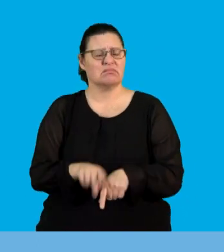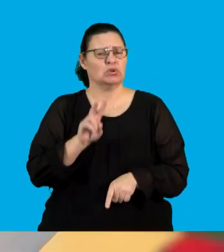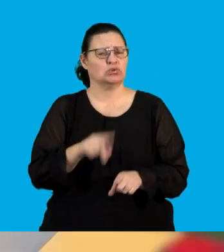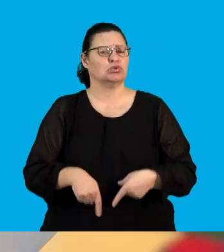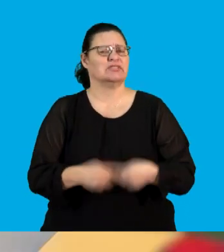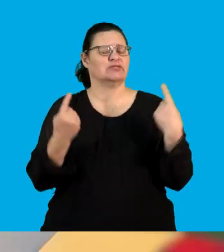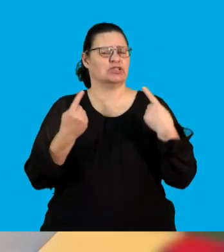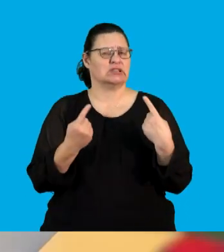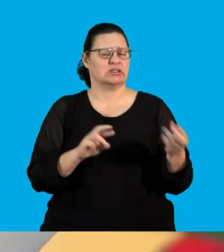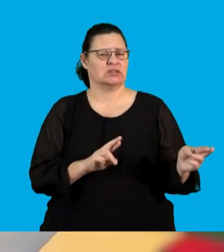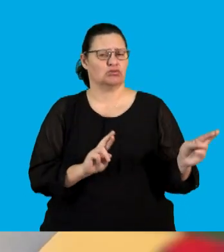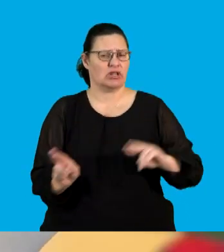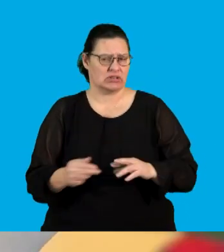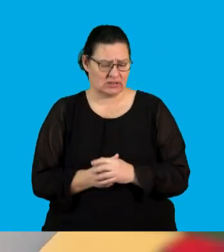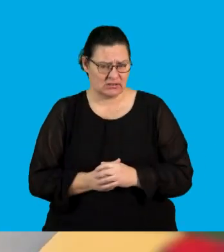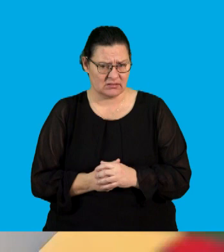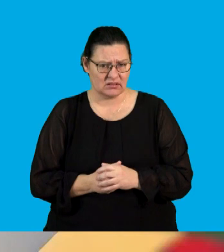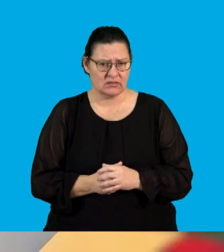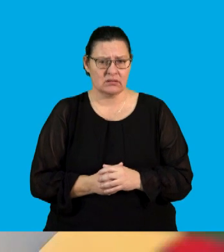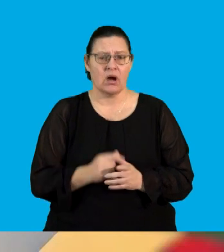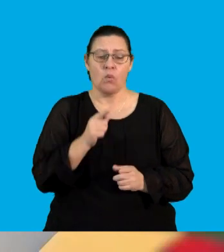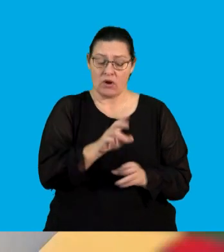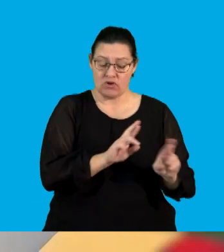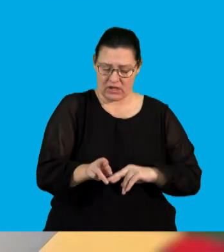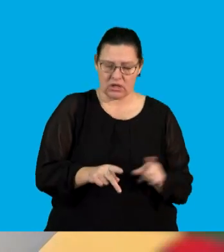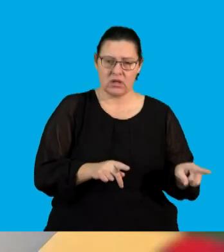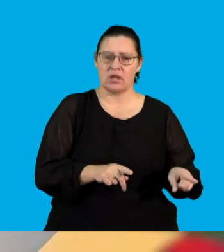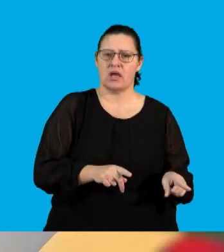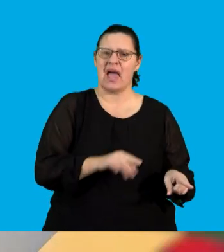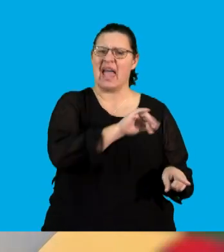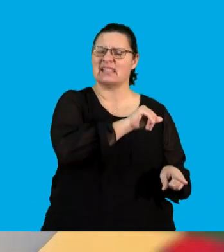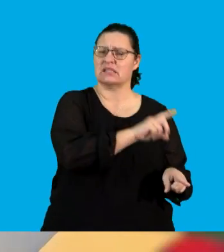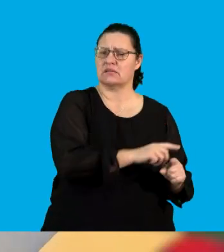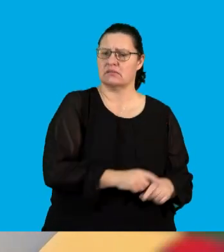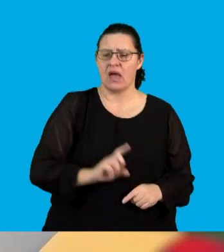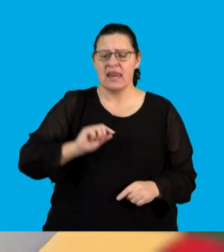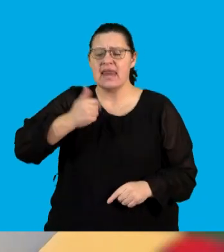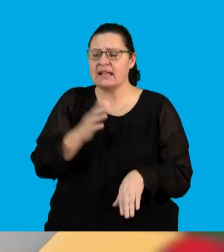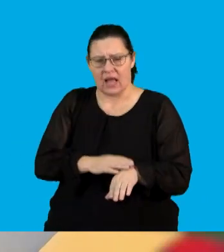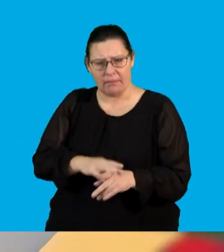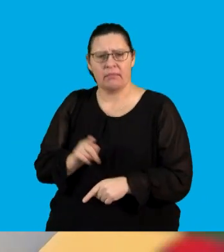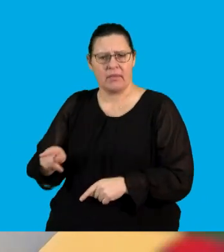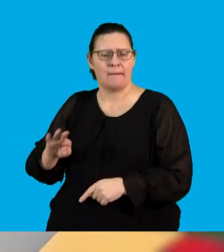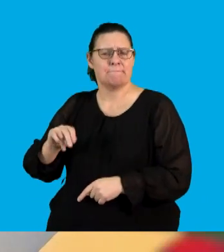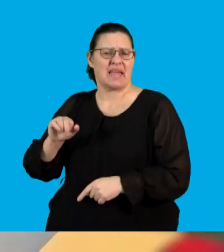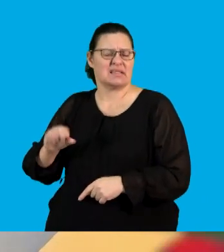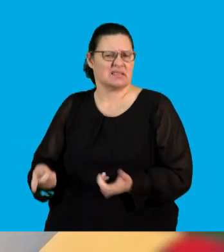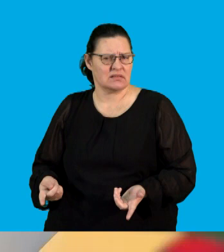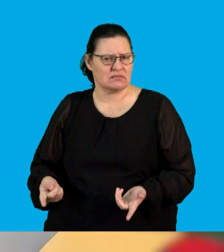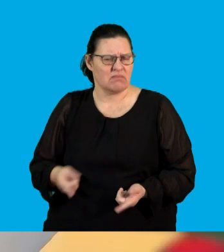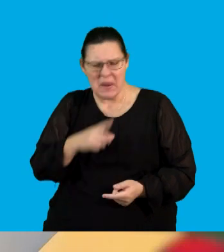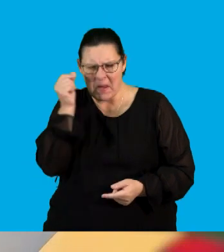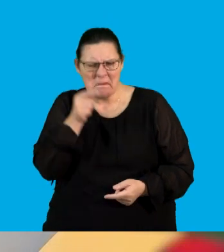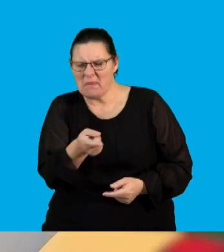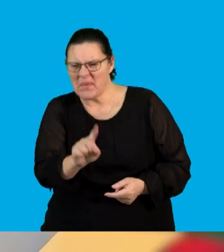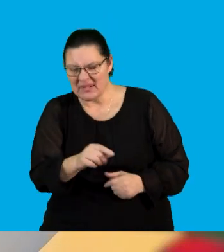reactions? So one substance, in one reaction it's an acid, in another reaction it's a base. So what do we call such a substance?